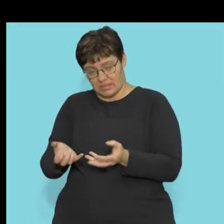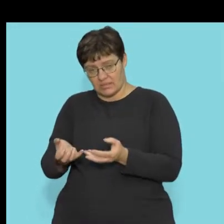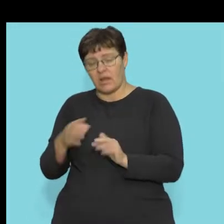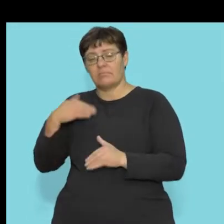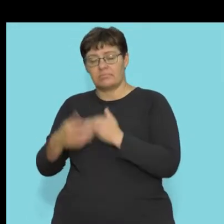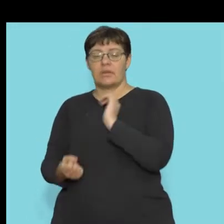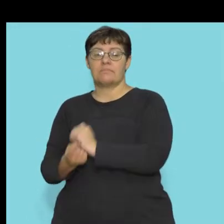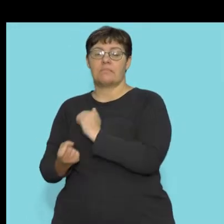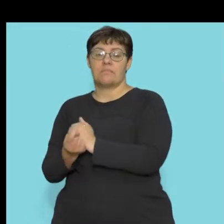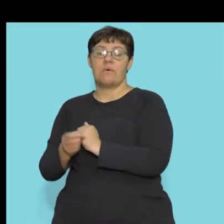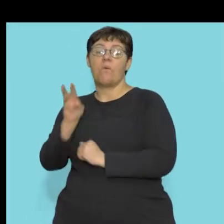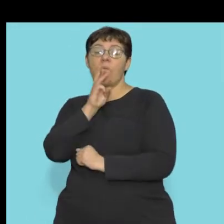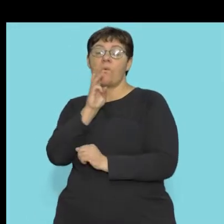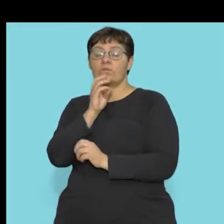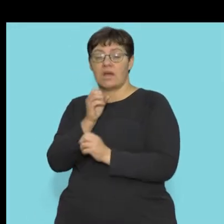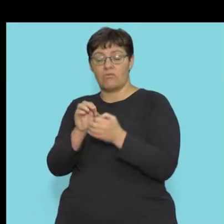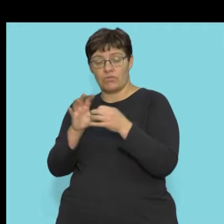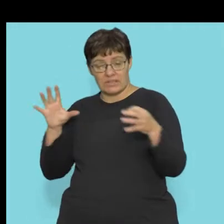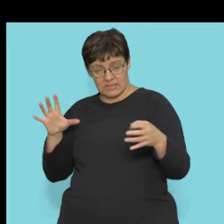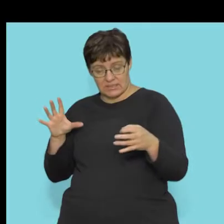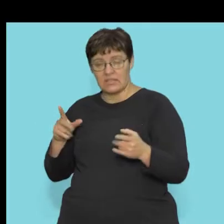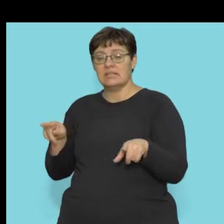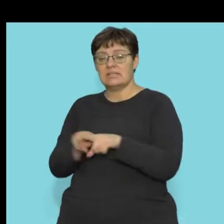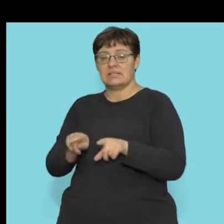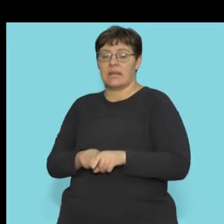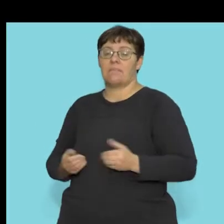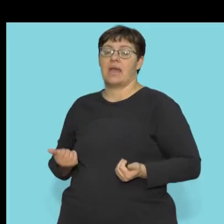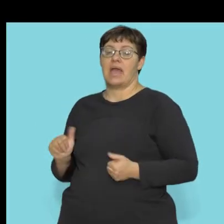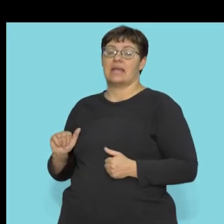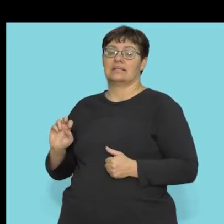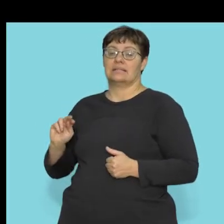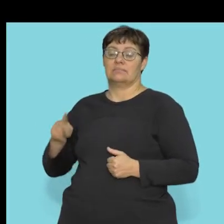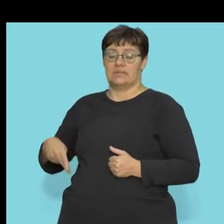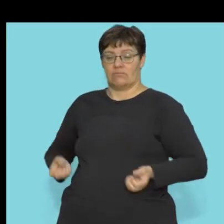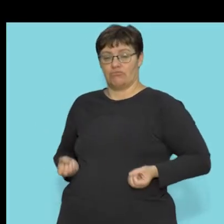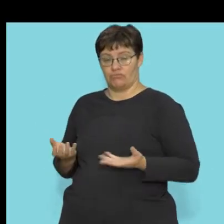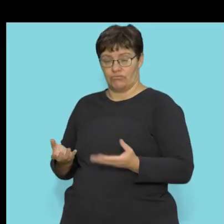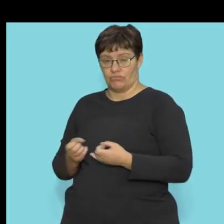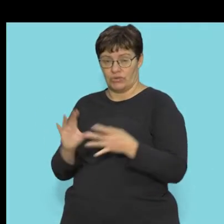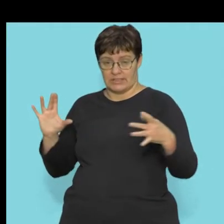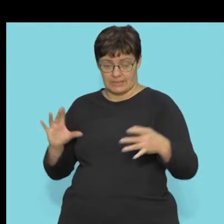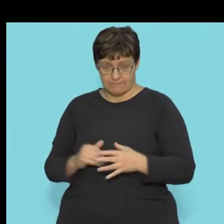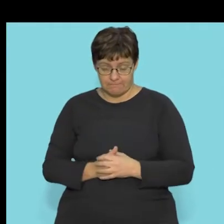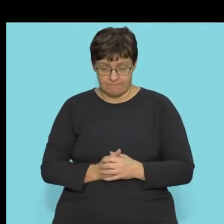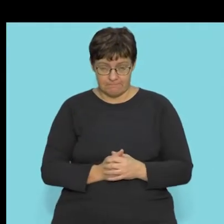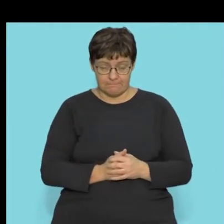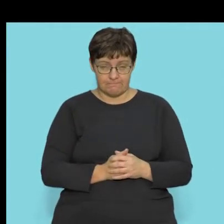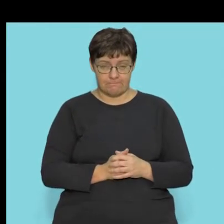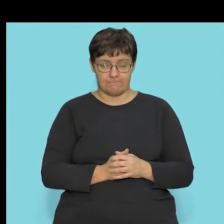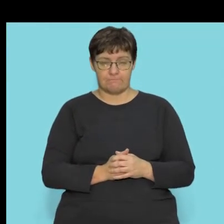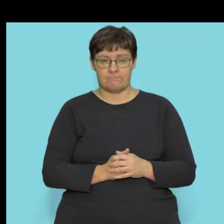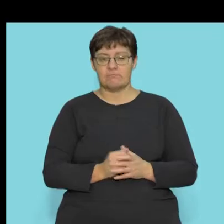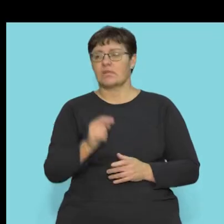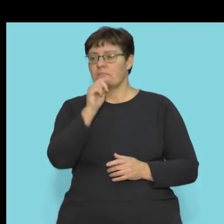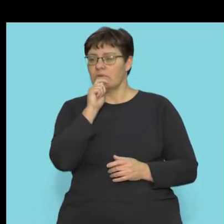events, releasing water and producing ATP in that reaction. So we